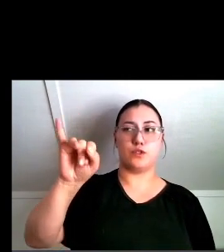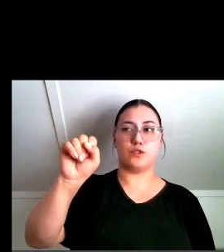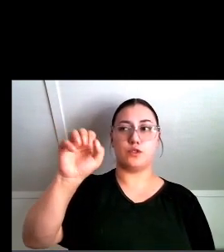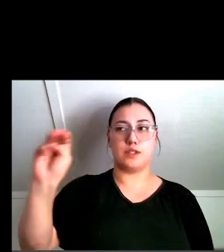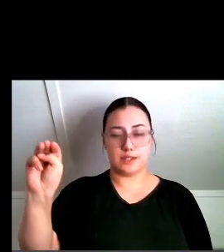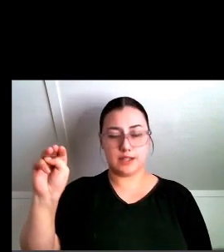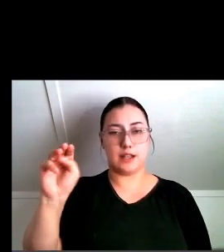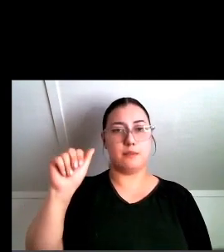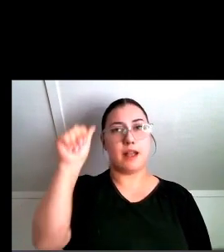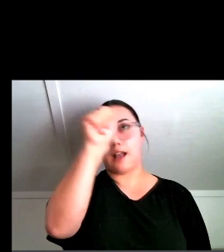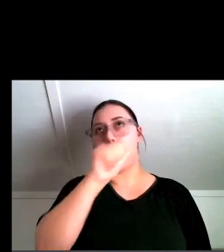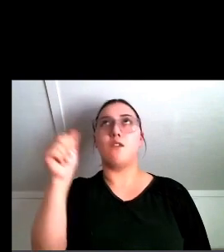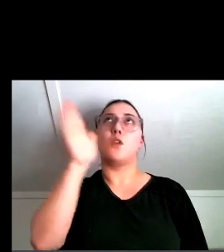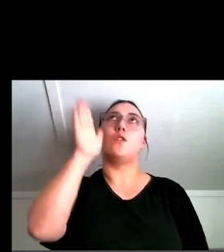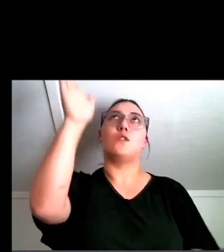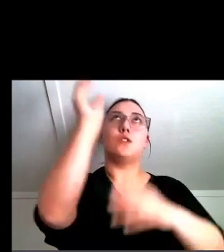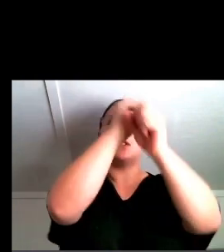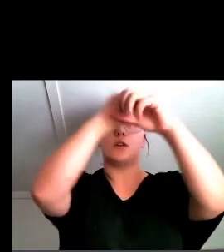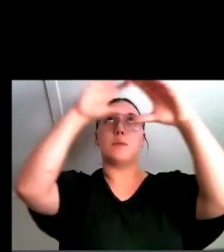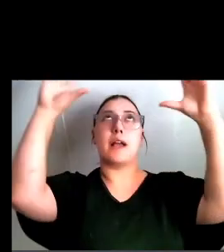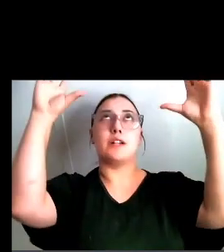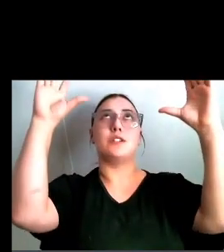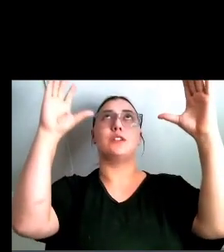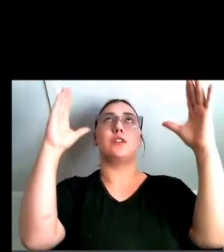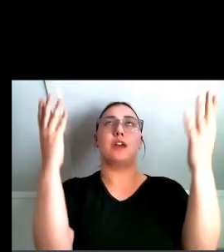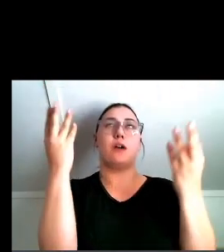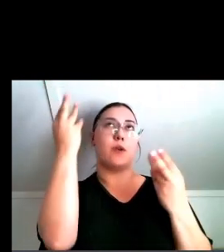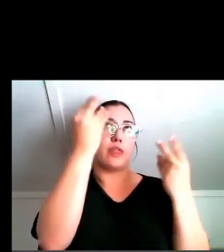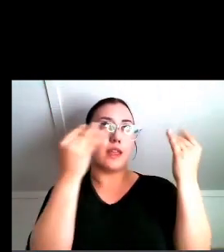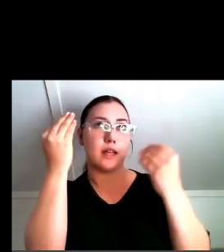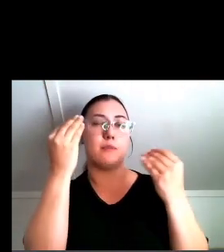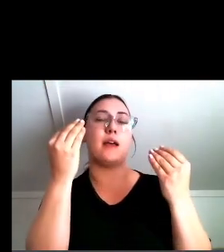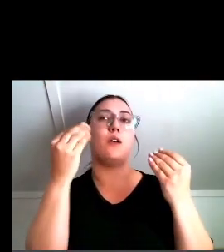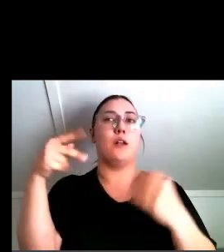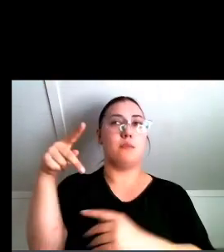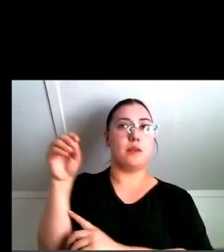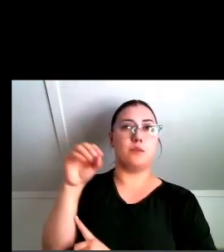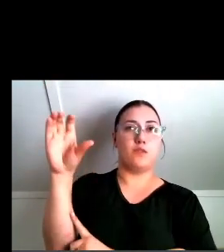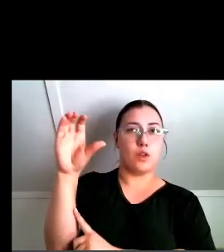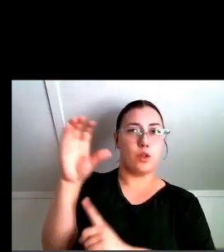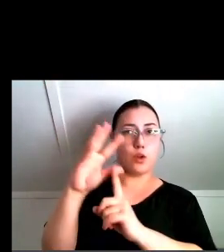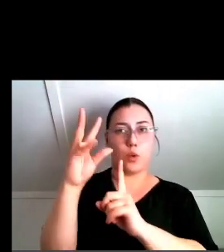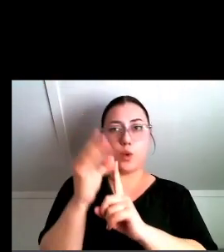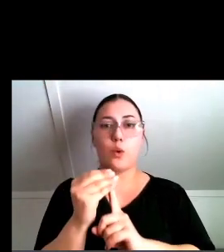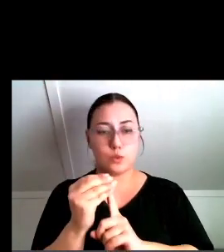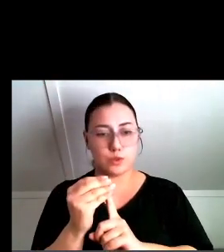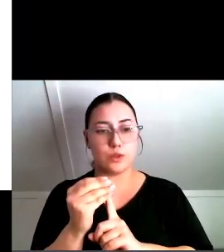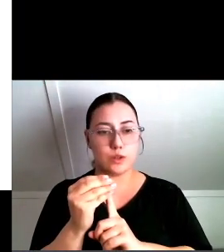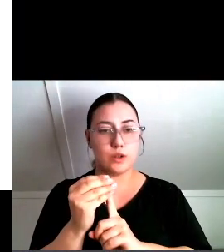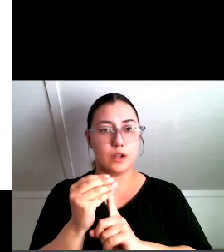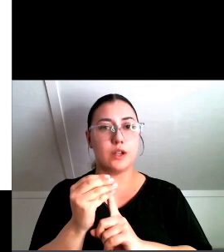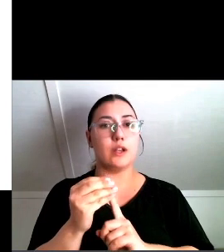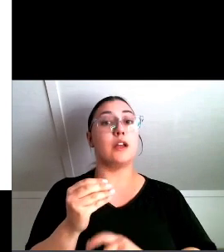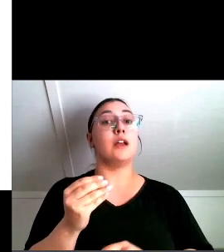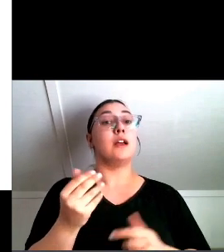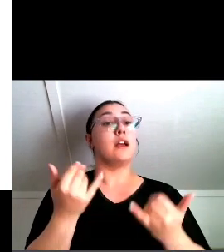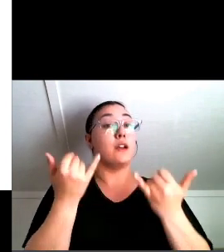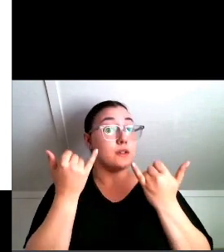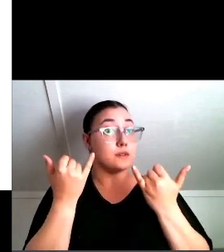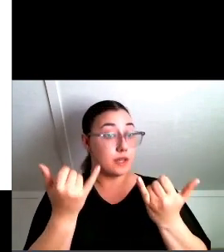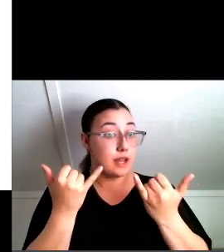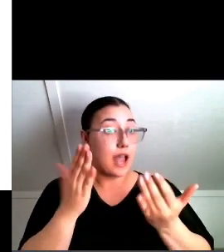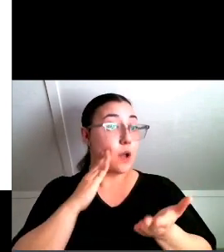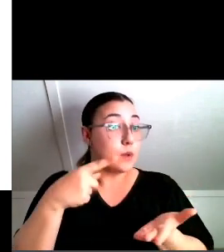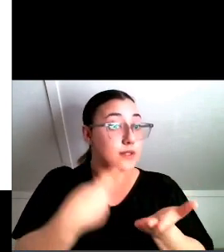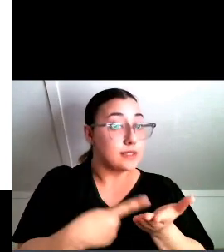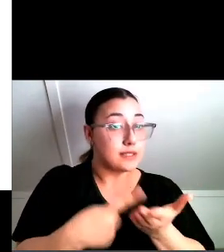of color dealing with culture. A lot of what I'm gonna talk about is my own personal story here,